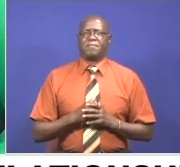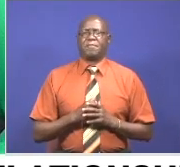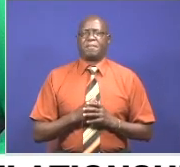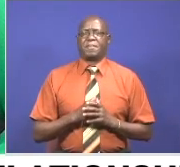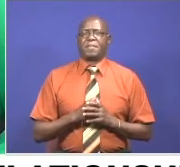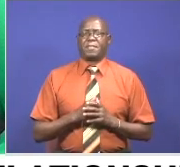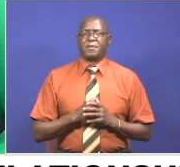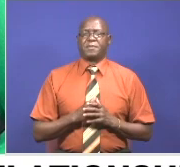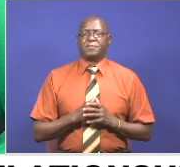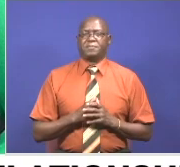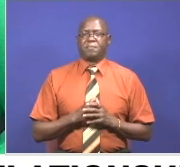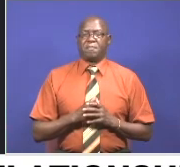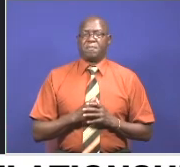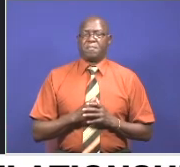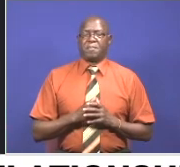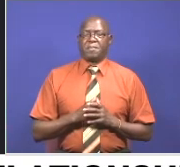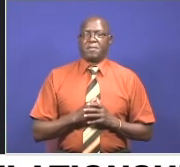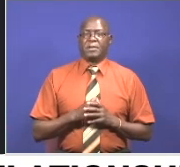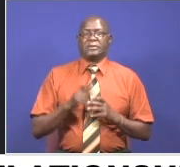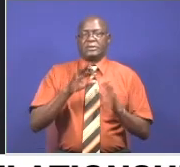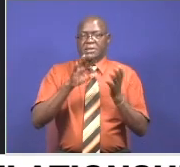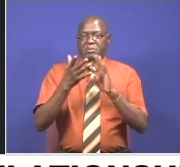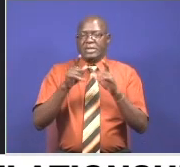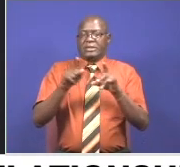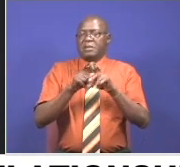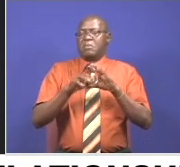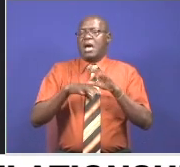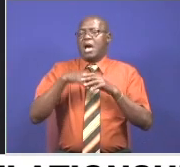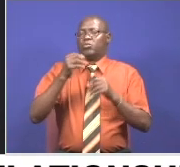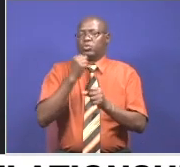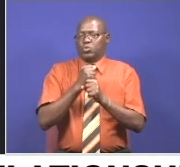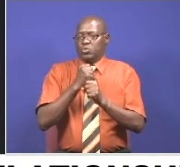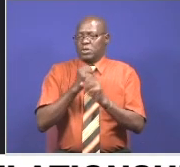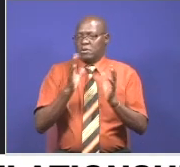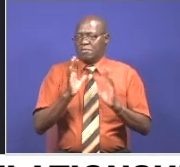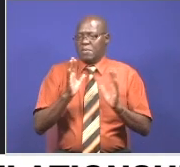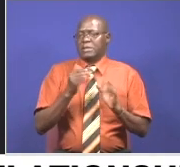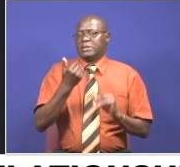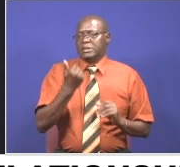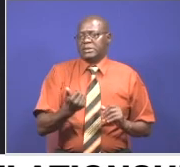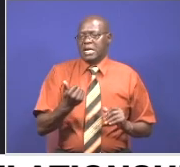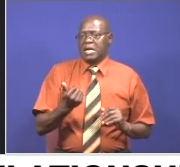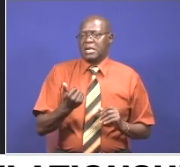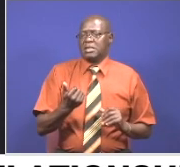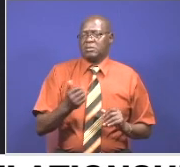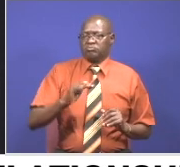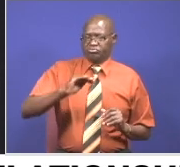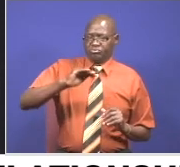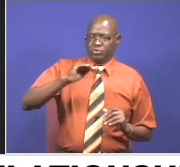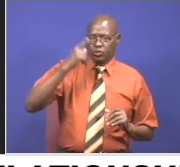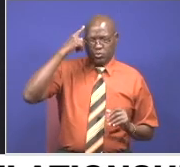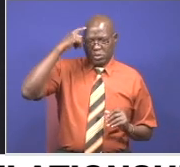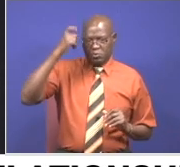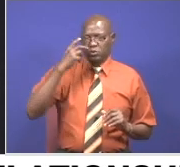outdo someone else. Mm-hmm. And sometimes it's not even outdoing, or sometimes it's just a childhood dream where you saw us